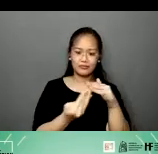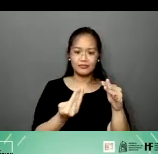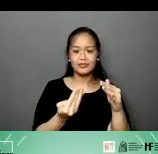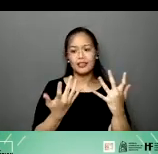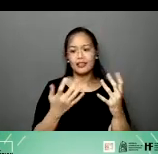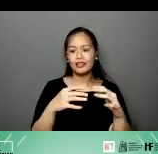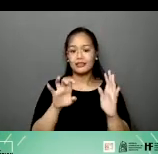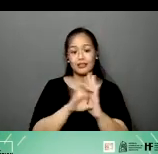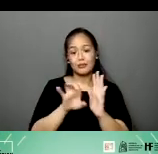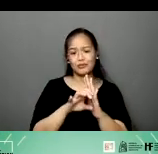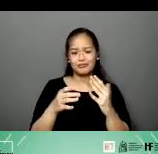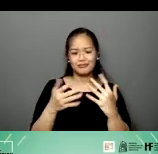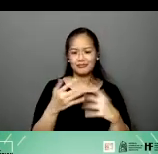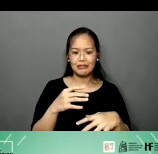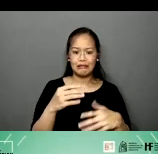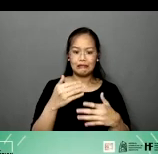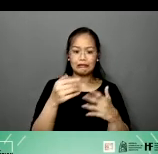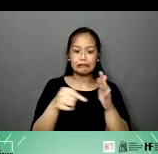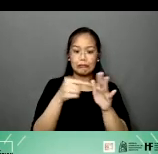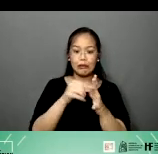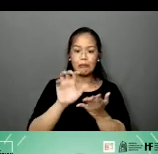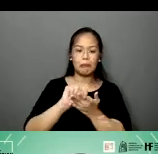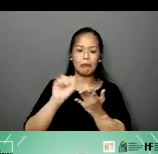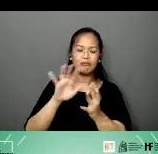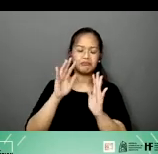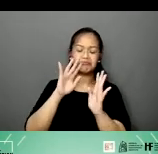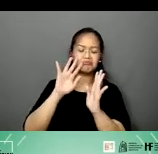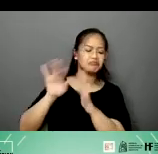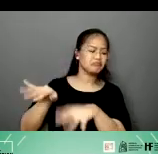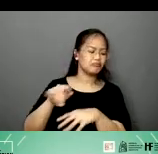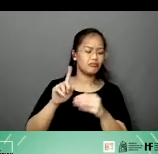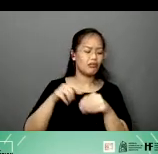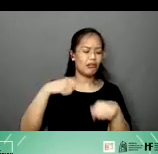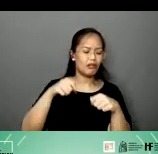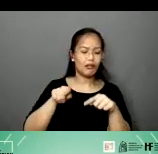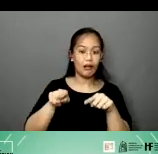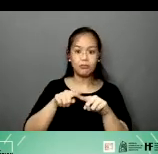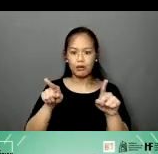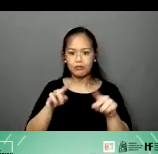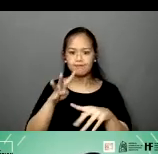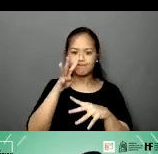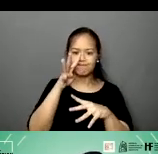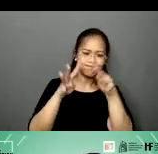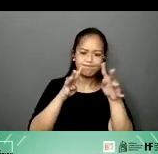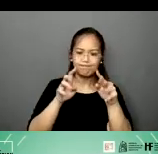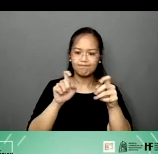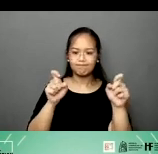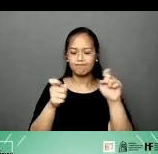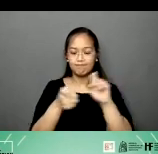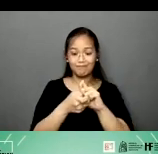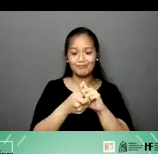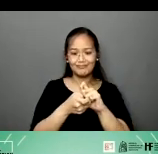like cutlery, is a good way of showing how you can innovate and revolutionize existing products and processes.